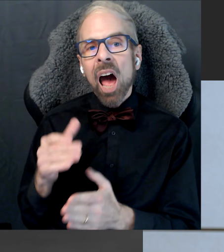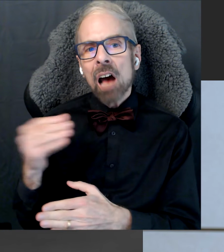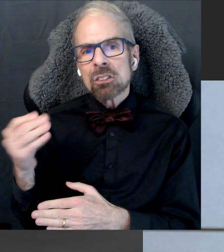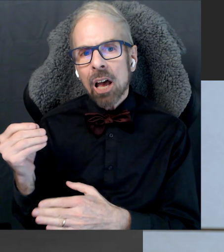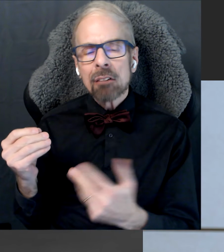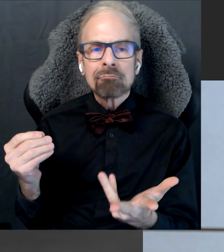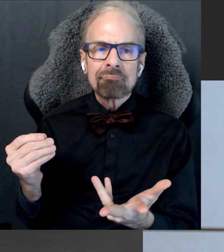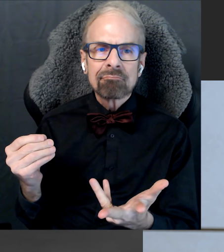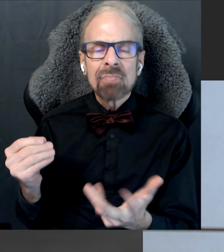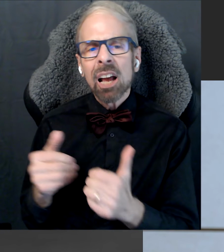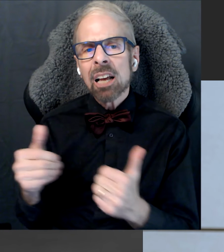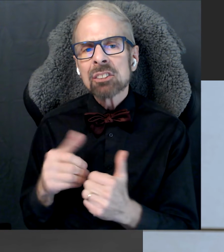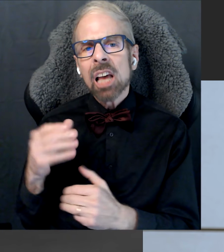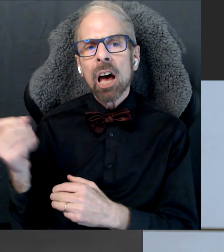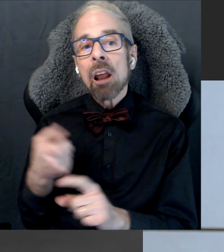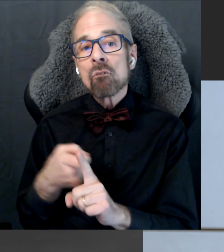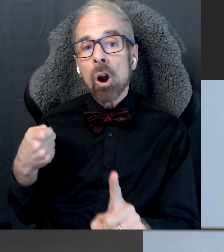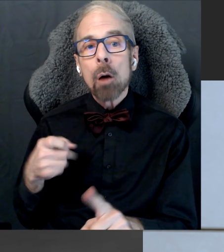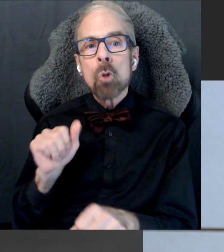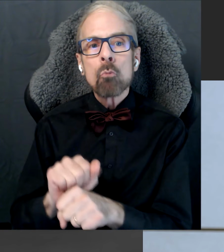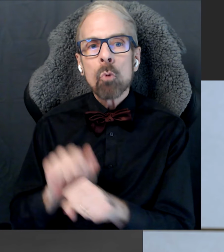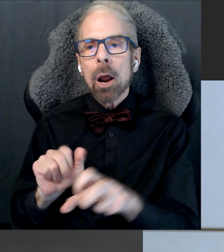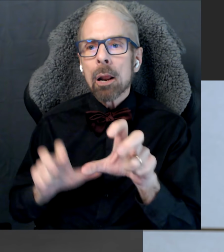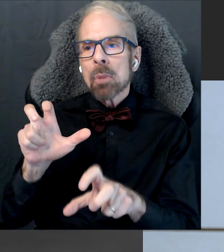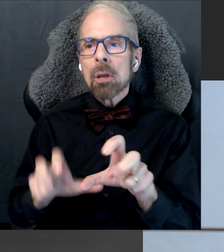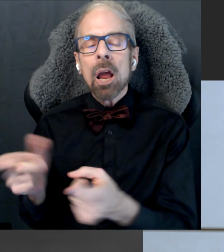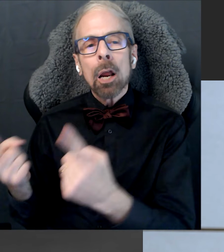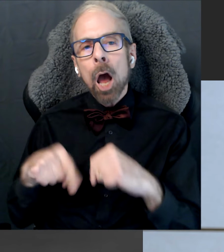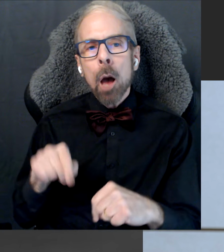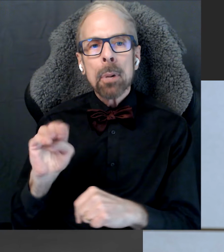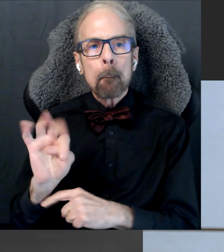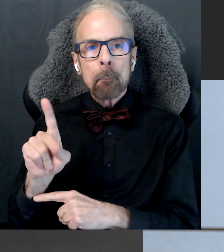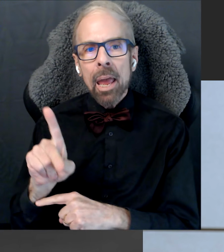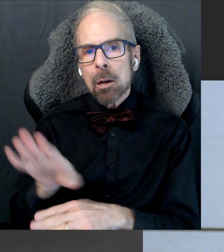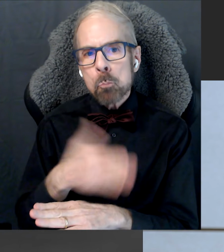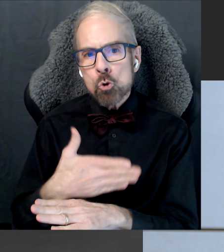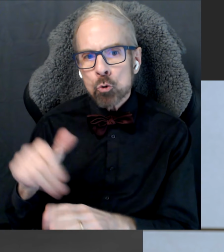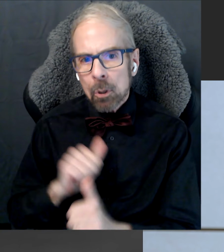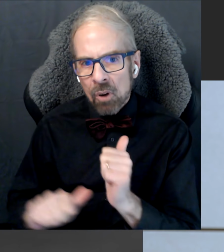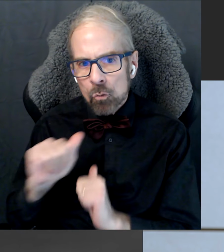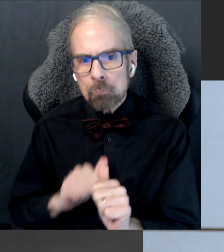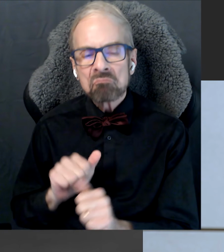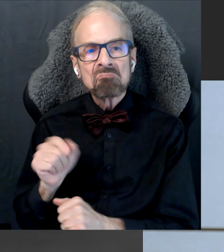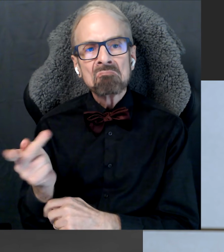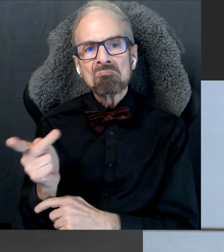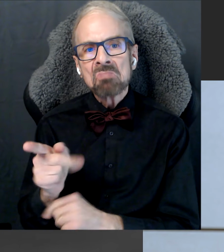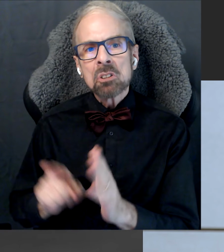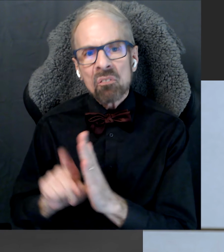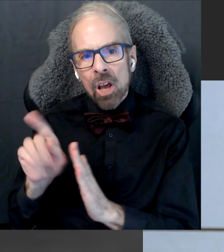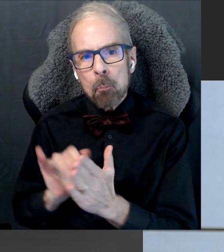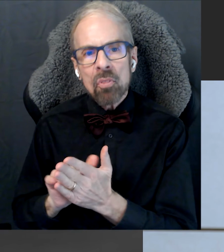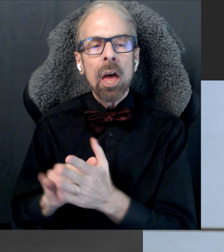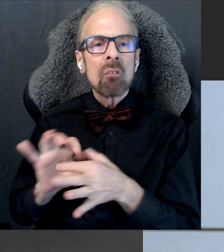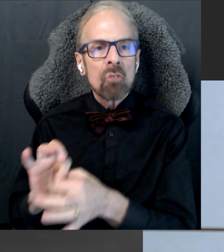outside of rock climbing, he's come to like his band performance, and so he's developed, kind of